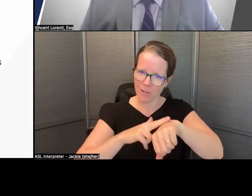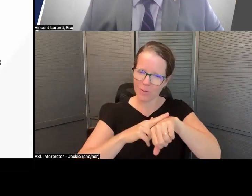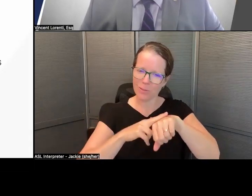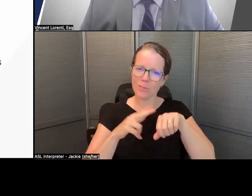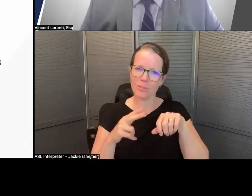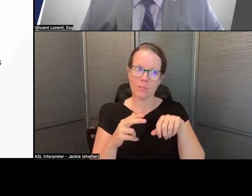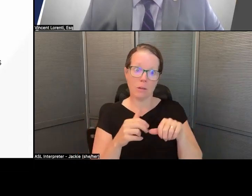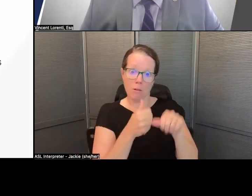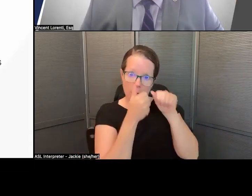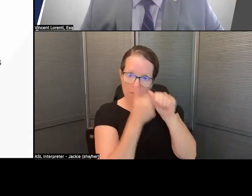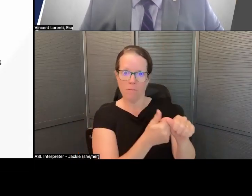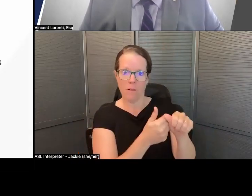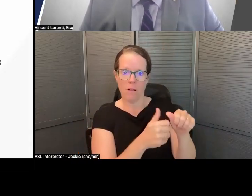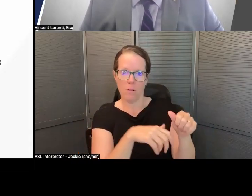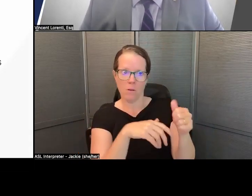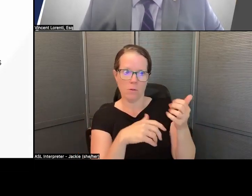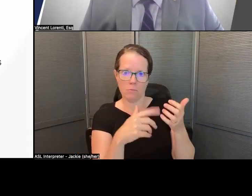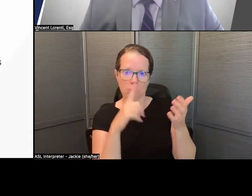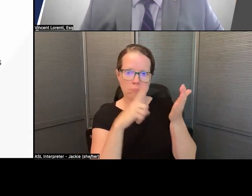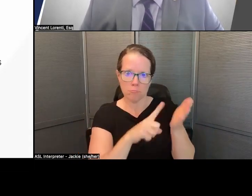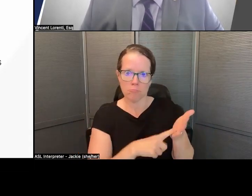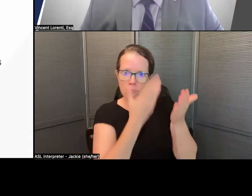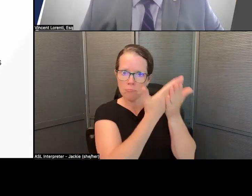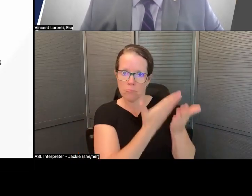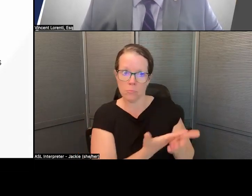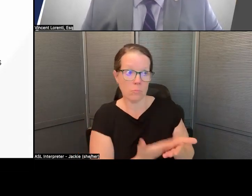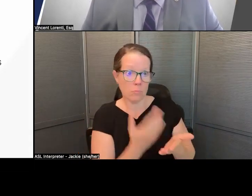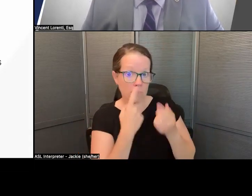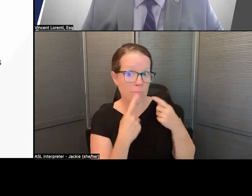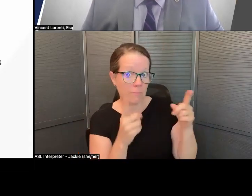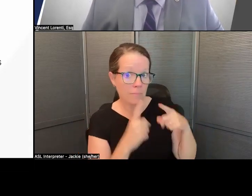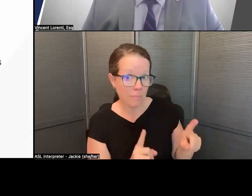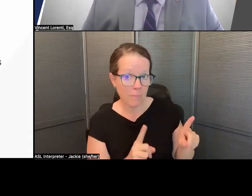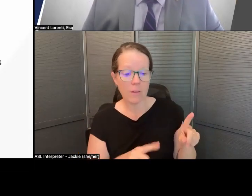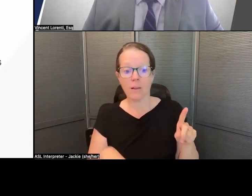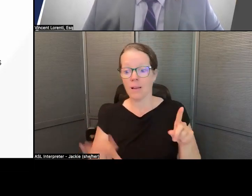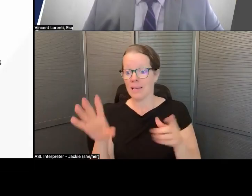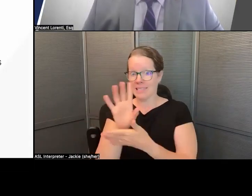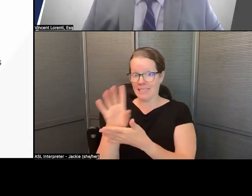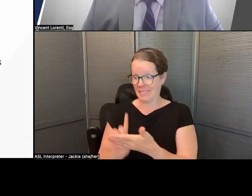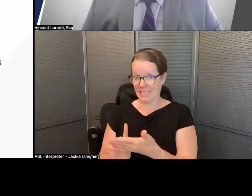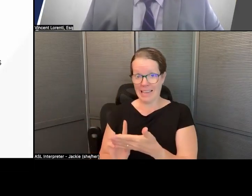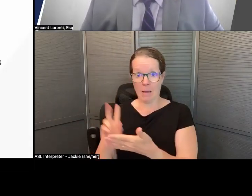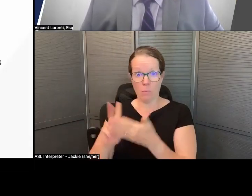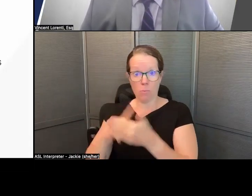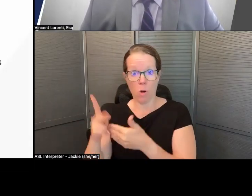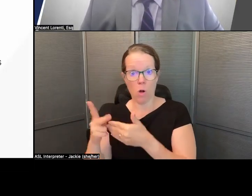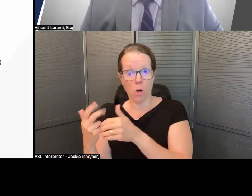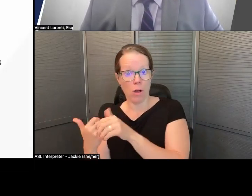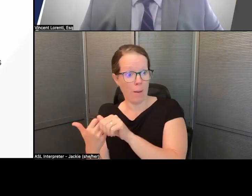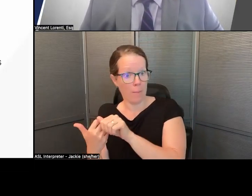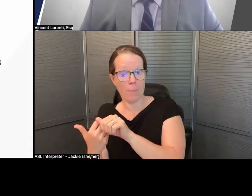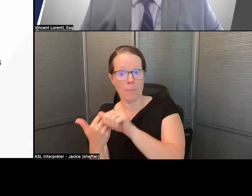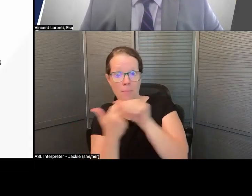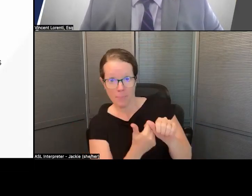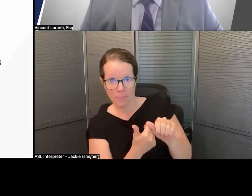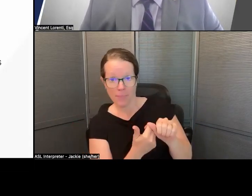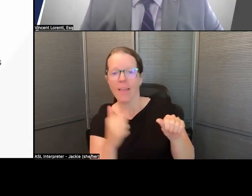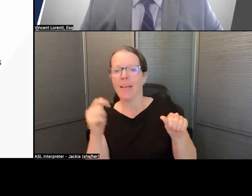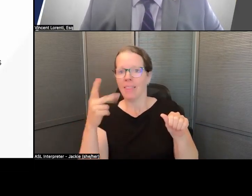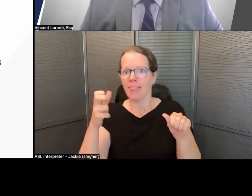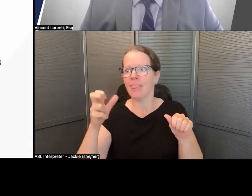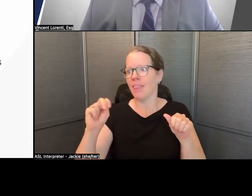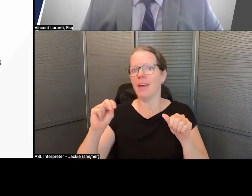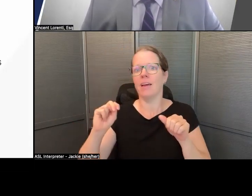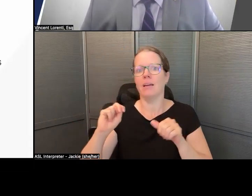science shows works and doing it with fidelity to the design. We want to make sure that our programs are culturally